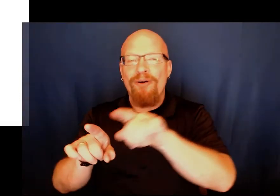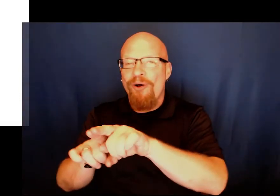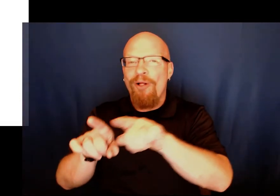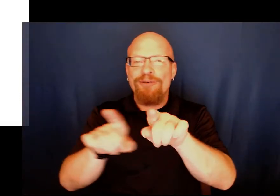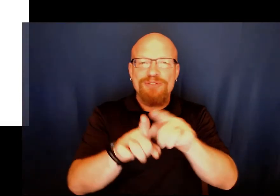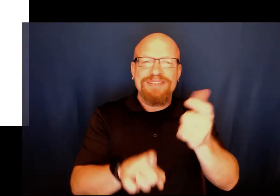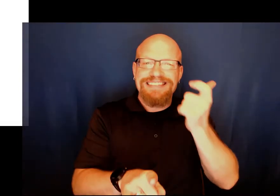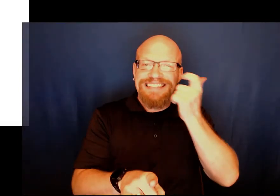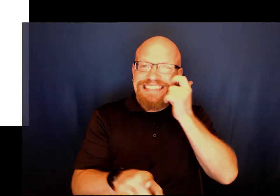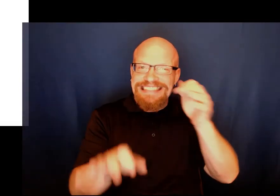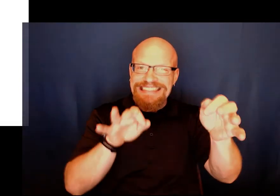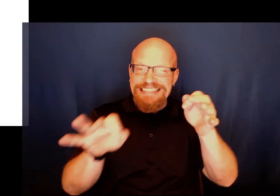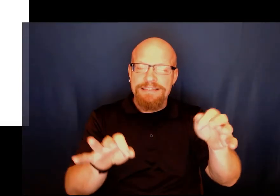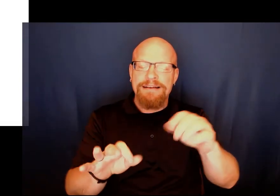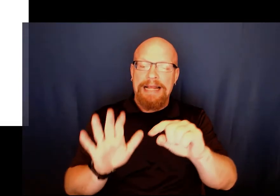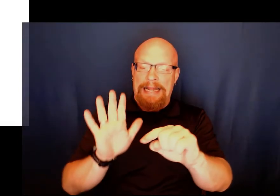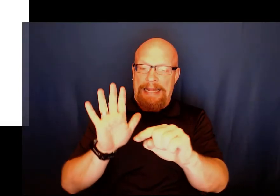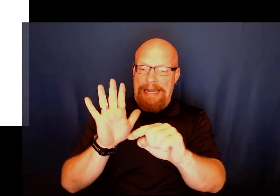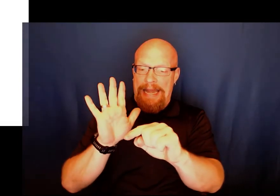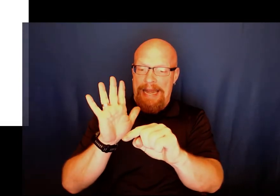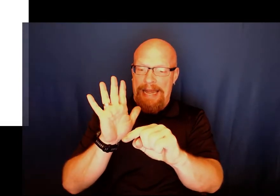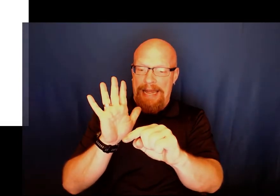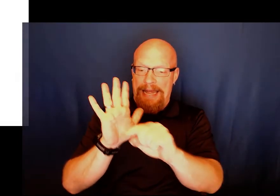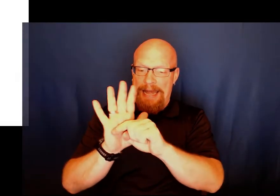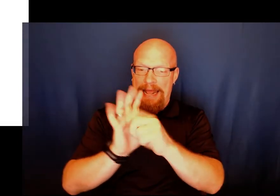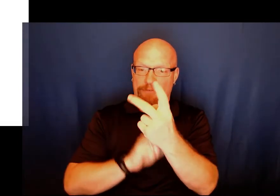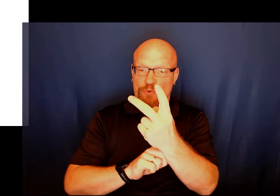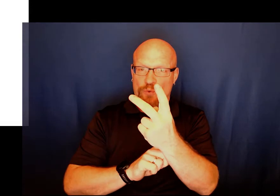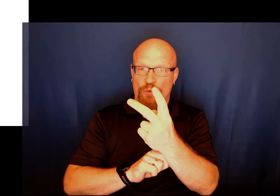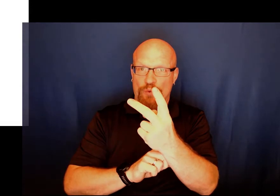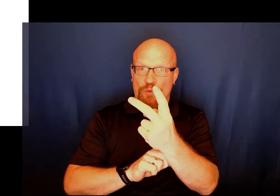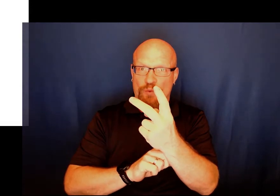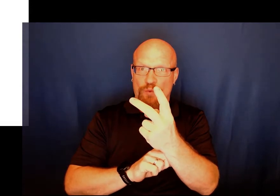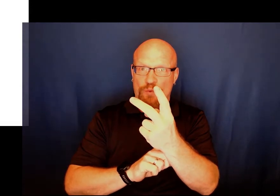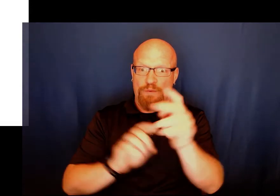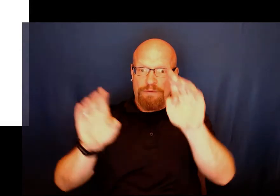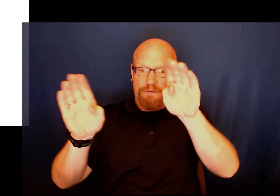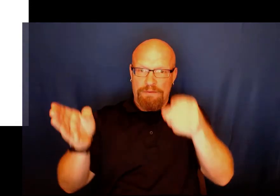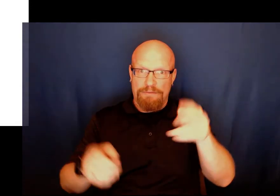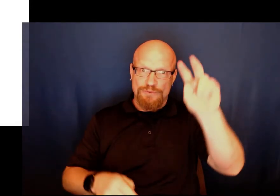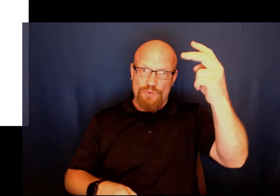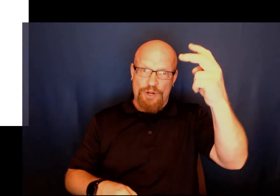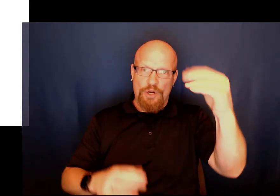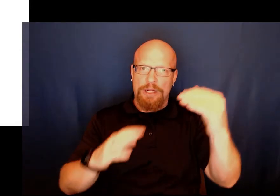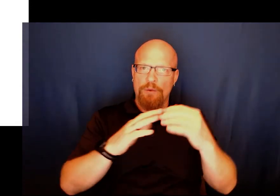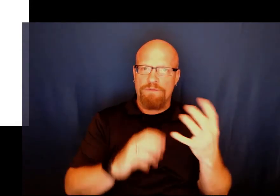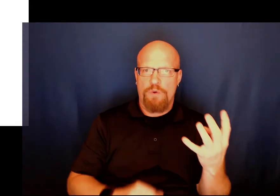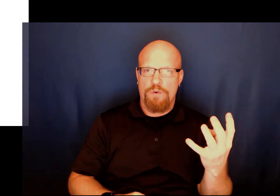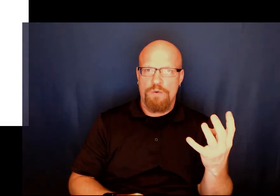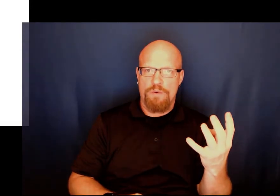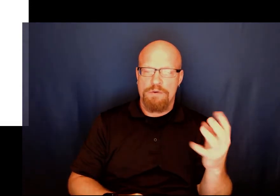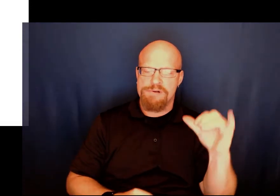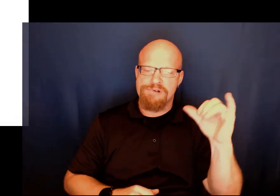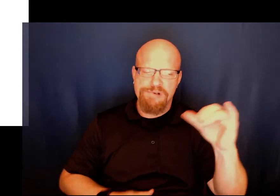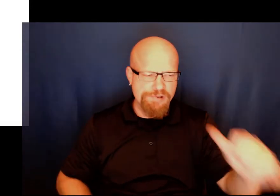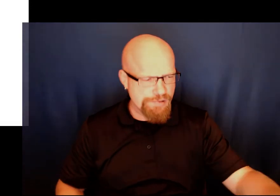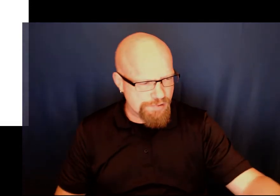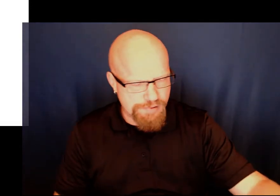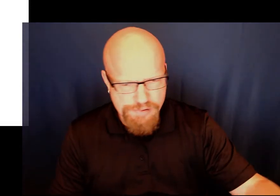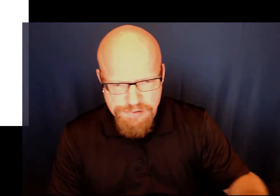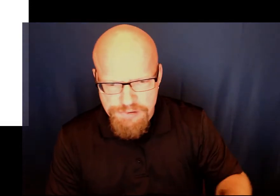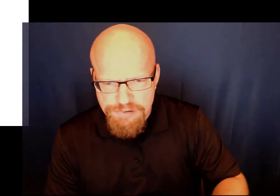And also, as I explained recently, -2, the whole quantity squared, equals 4 as